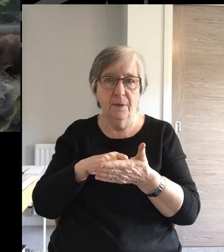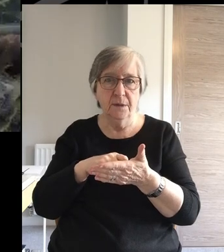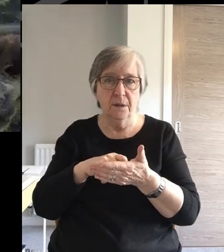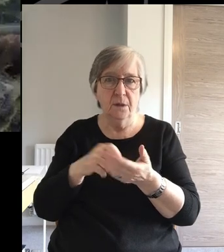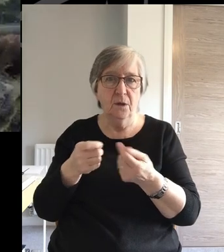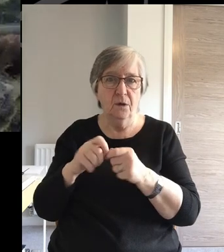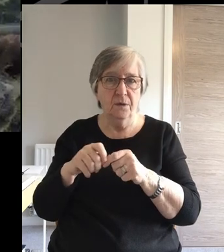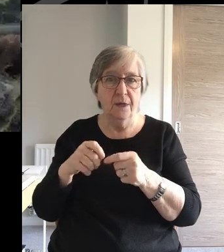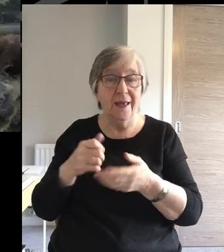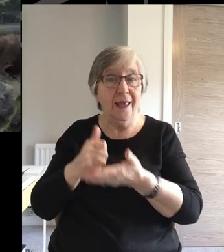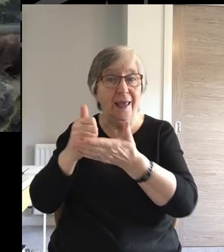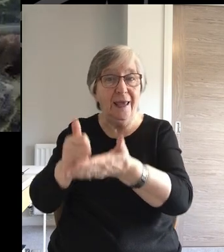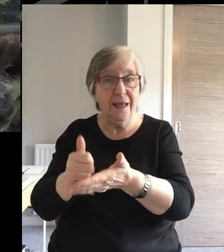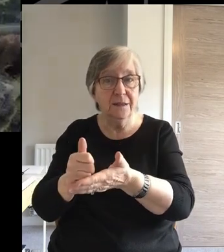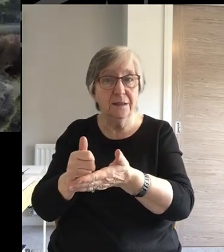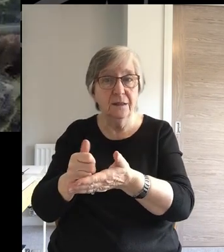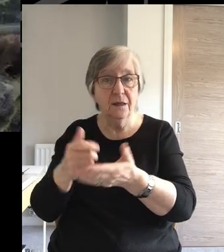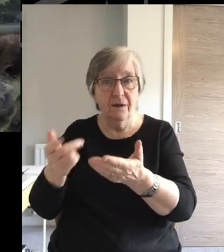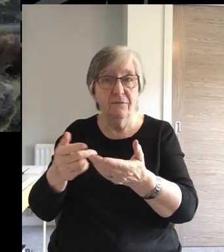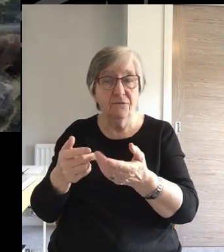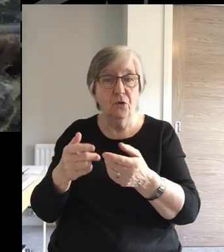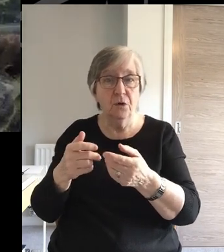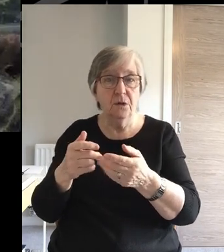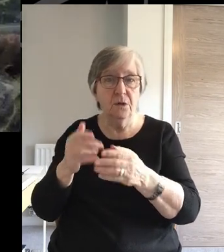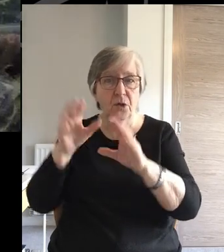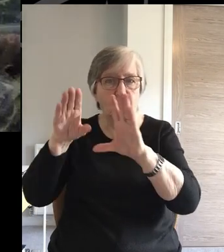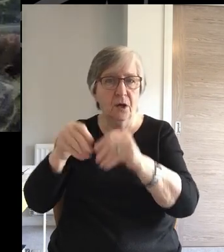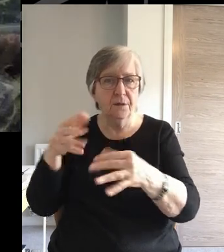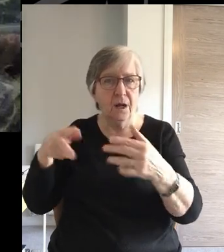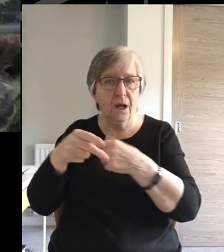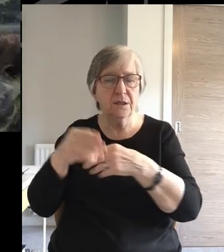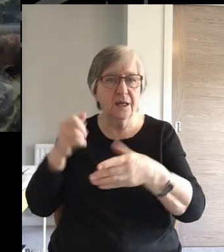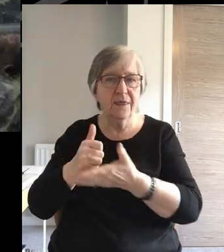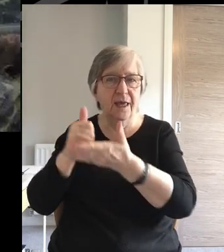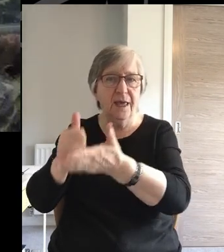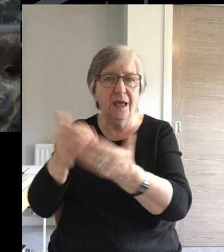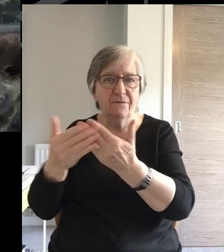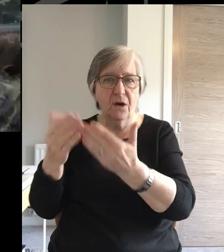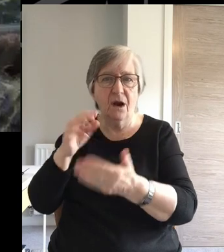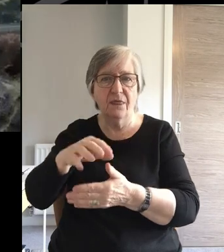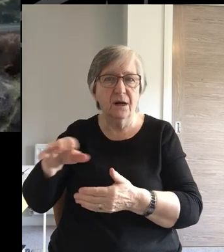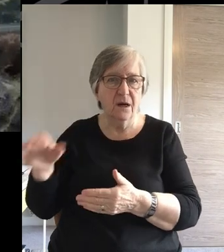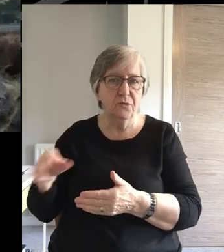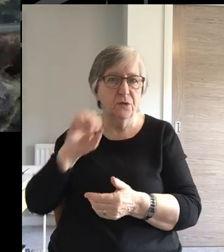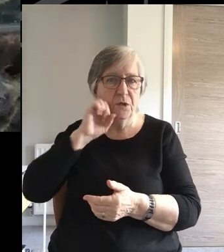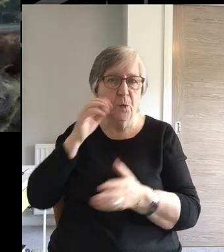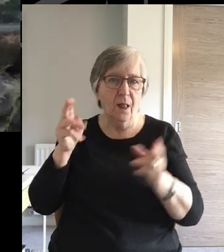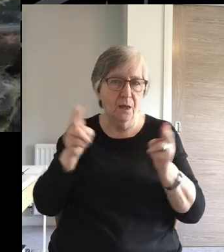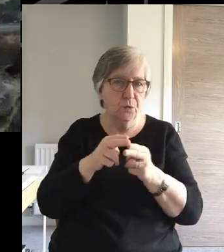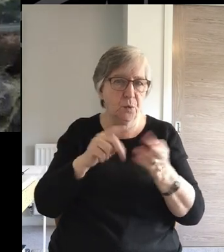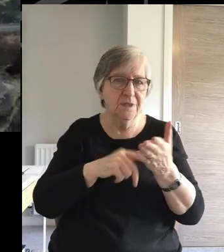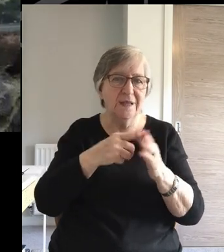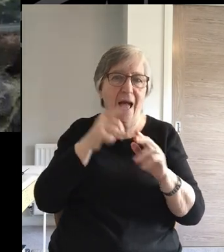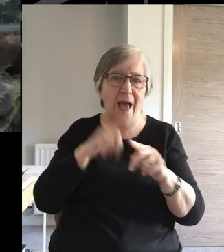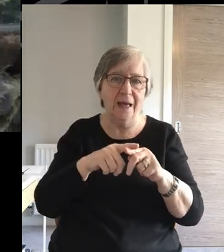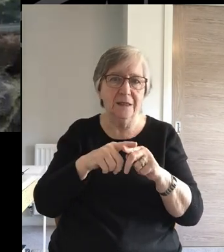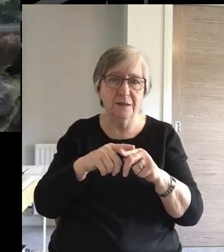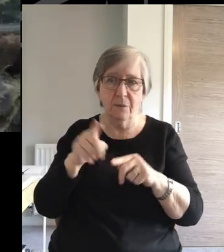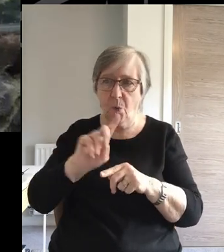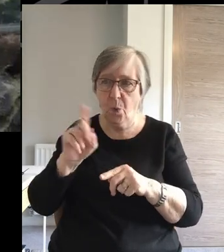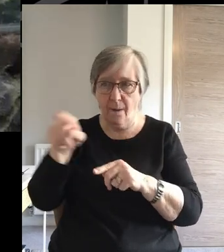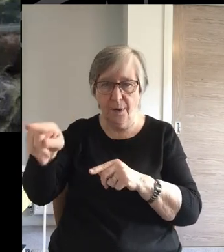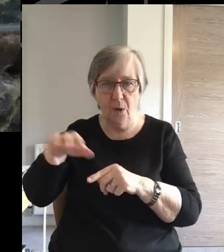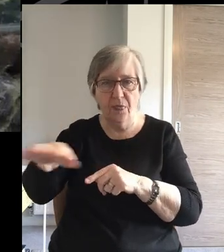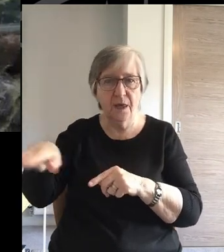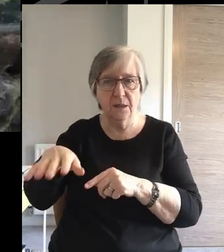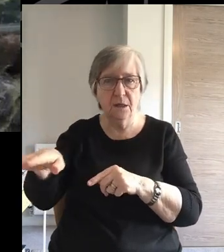down here, but will put more people into poverty and hunger in other parts of the world. We pray